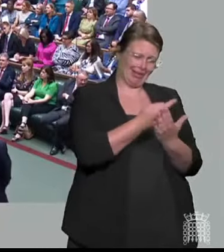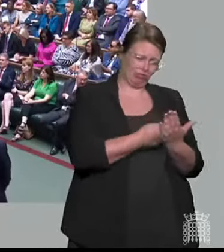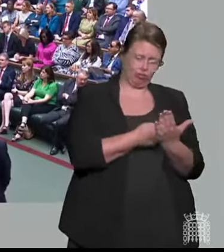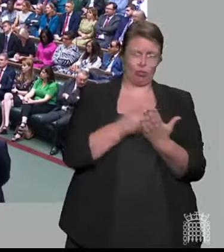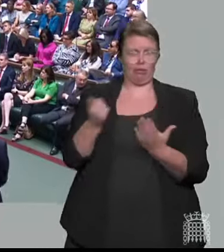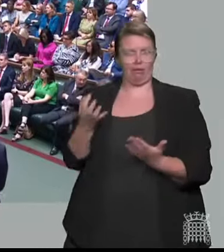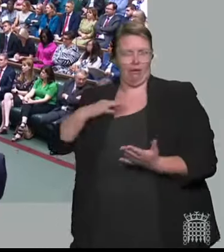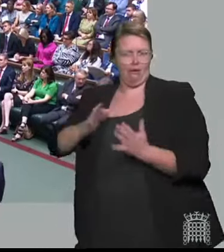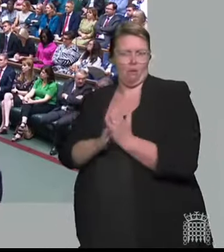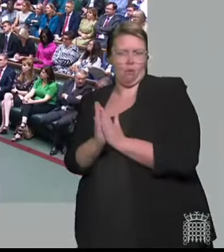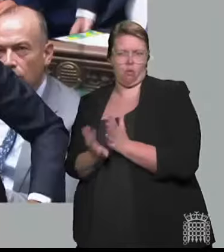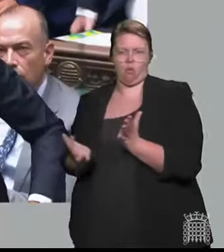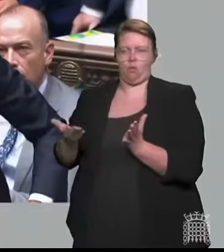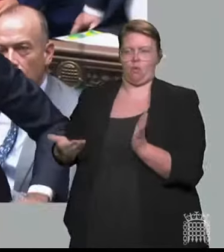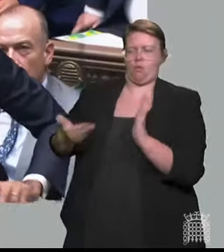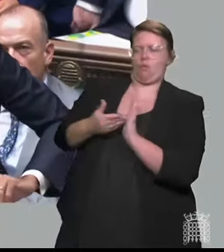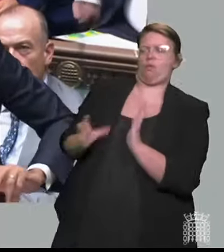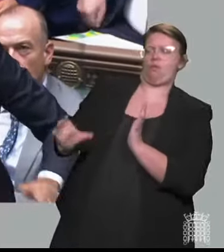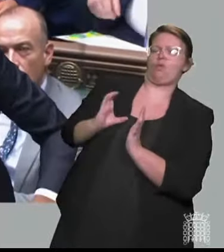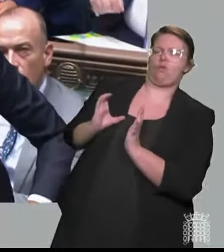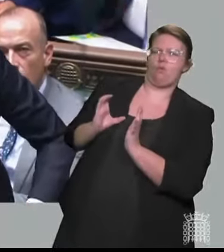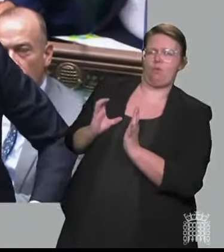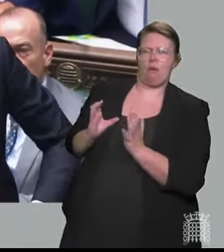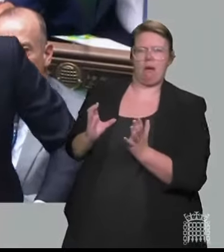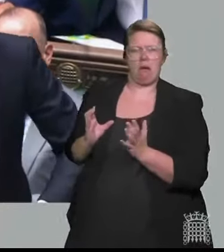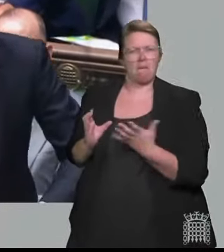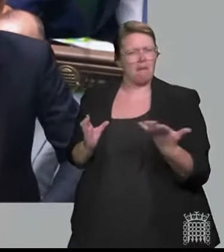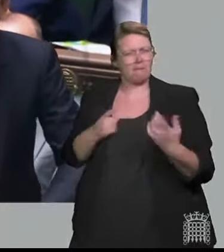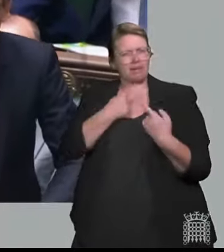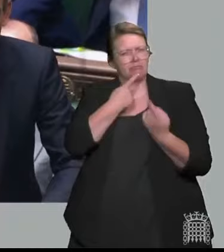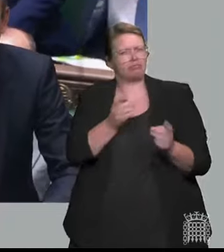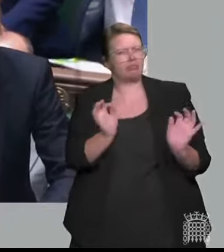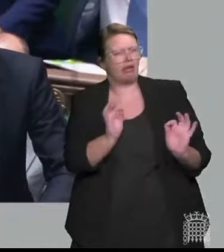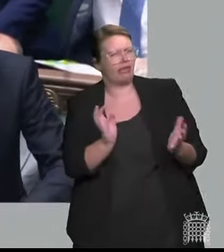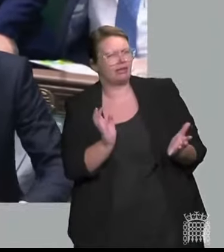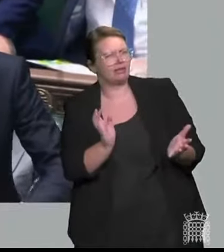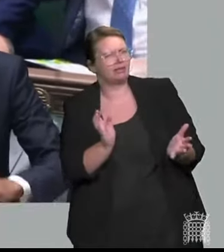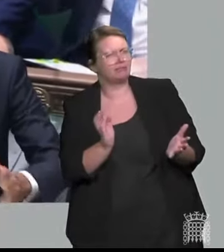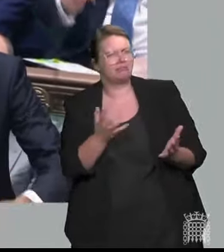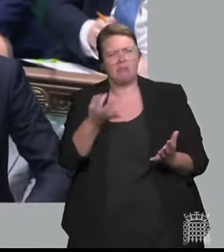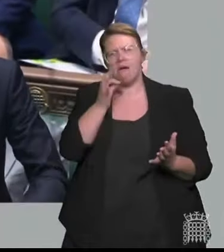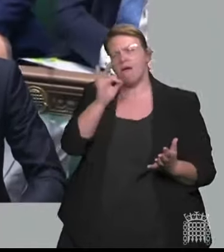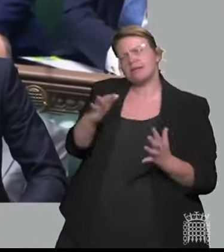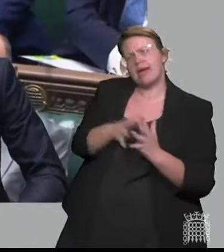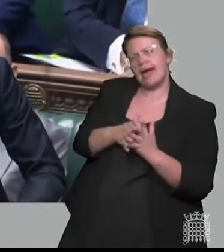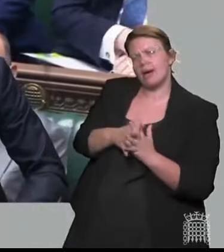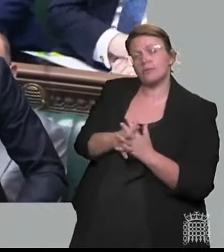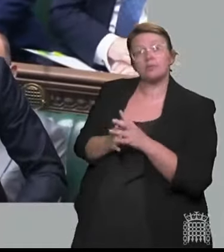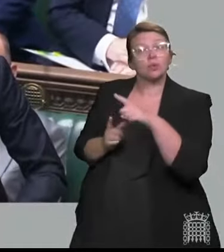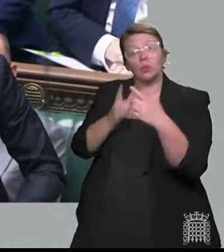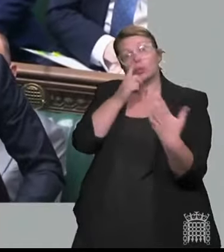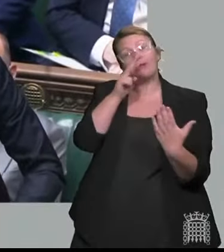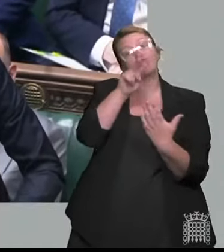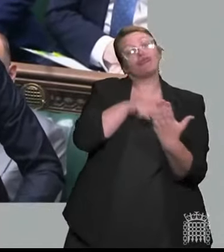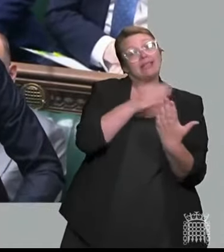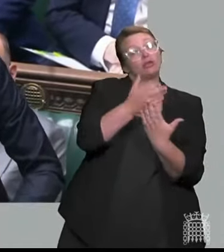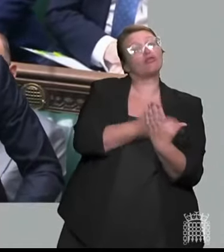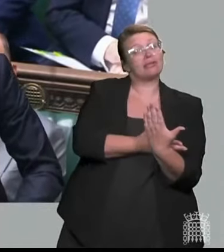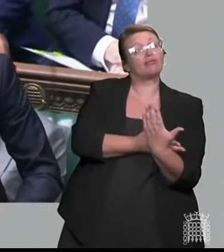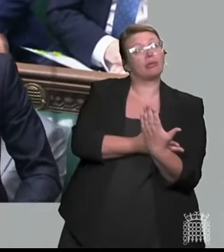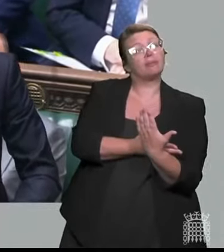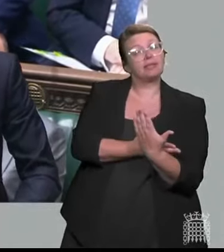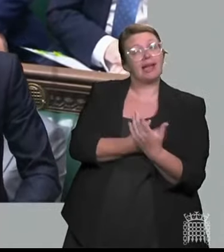Mr. Speaker, if the honourable lady reads the full transcript and the full findings, she will see a detailed explanation of what happened, which the